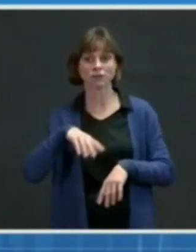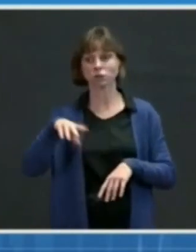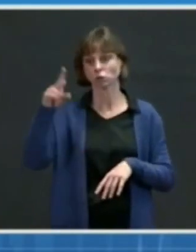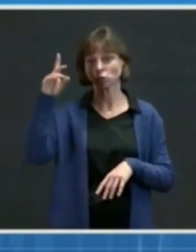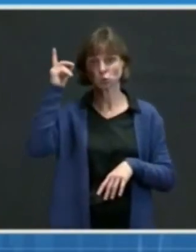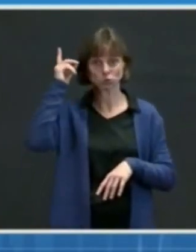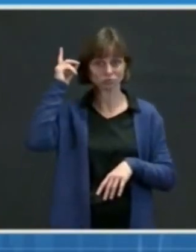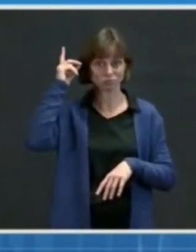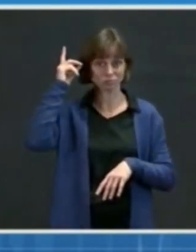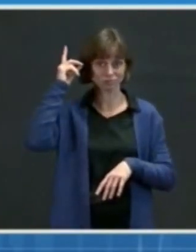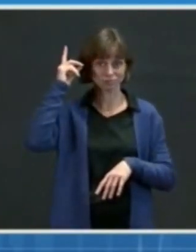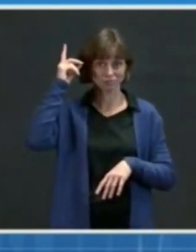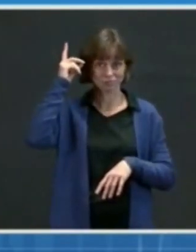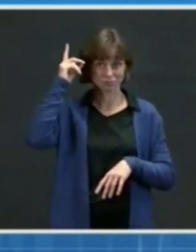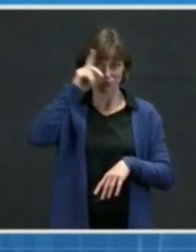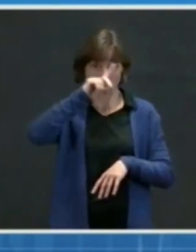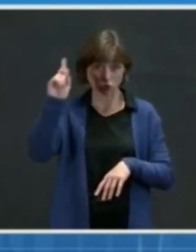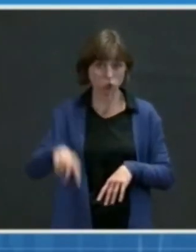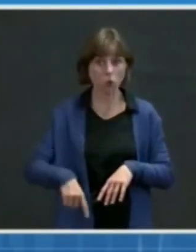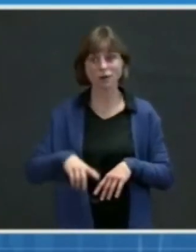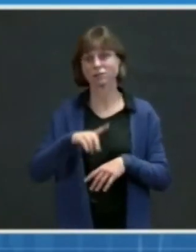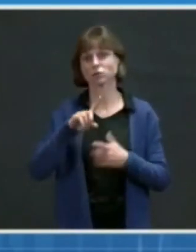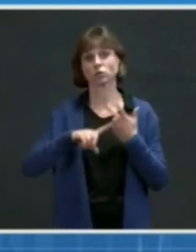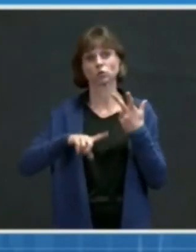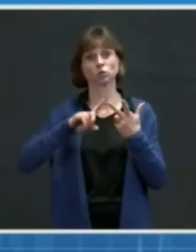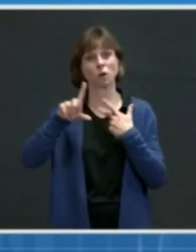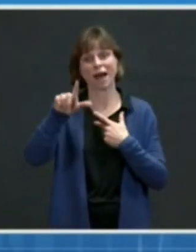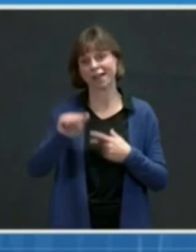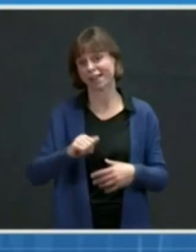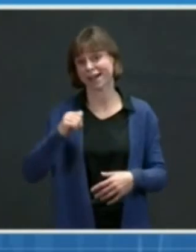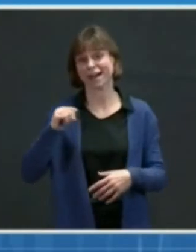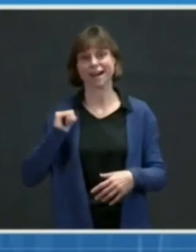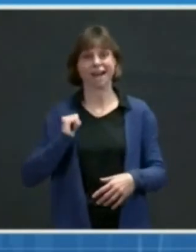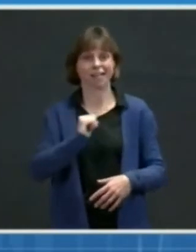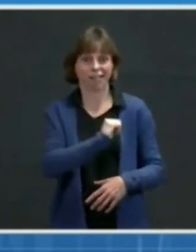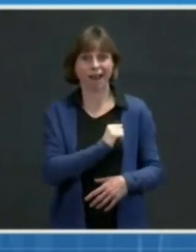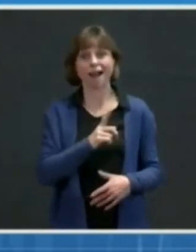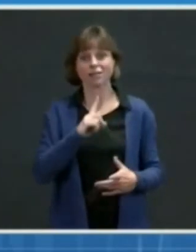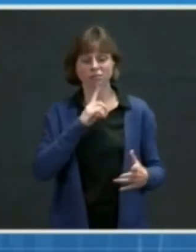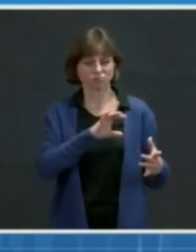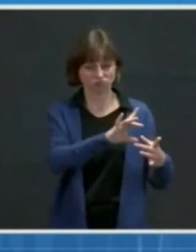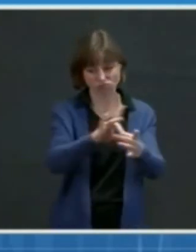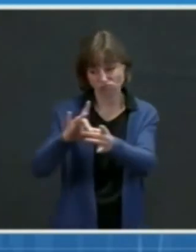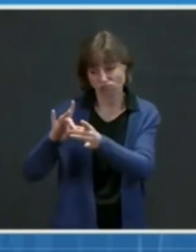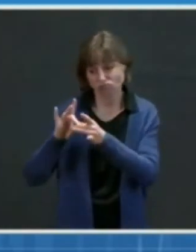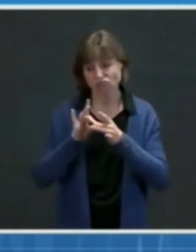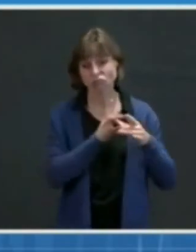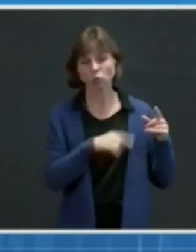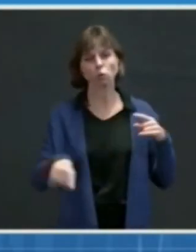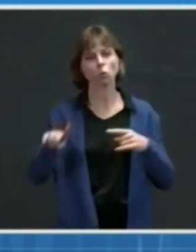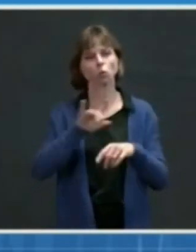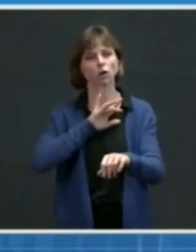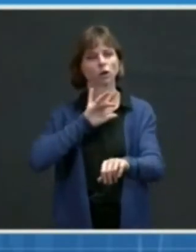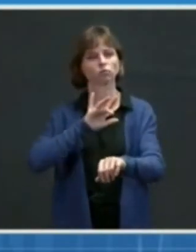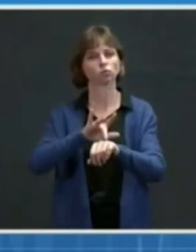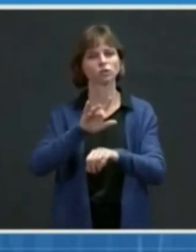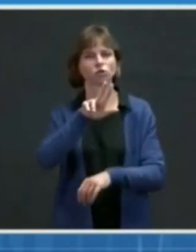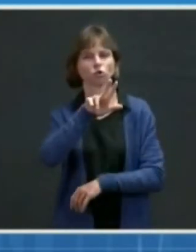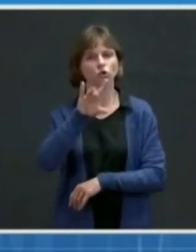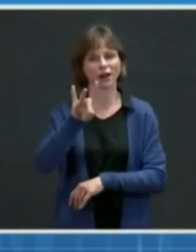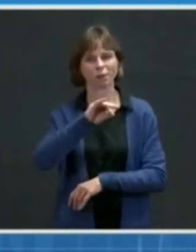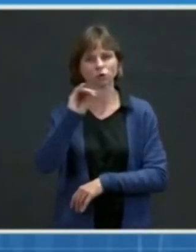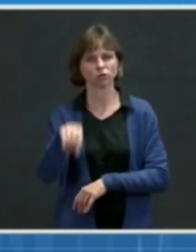Atlanta, in coordination with community leaders in these areas, we have the ability to reach 38% of the Black